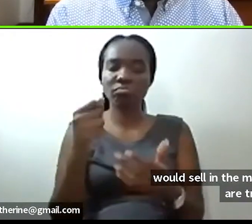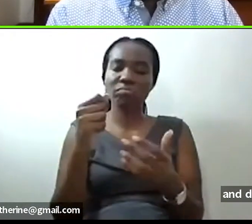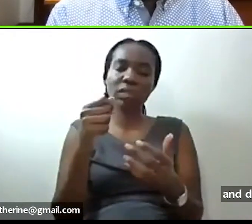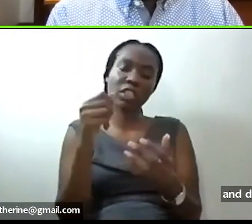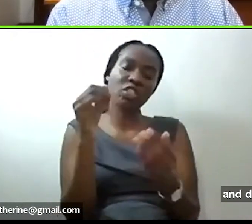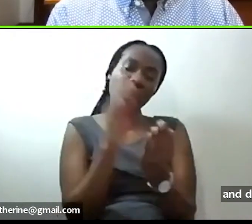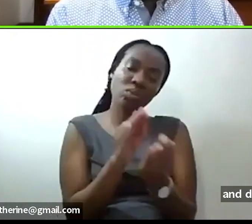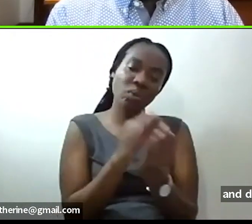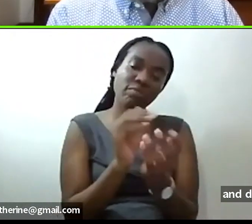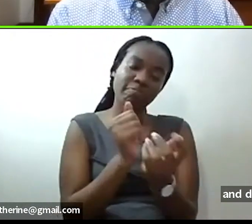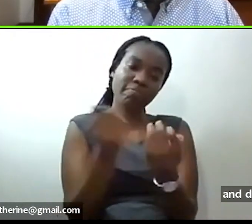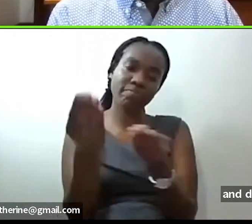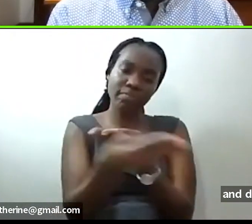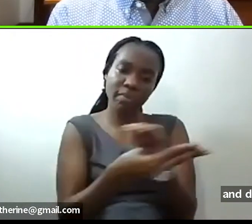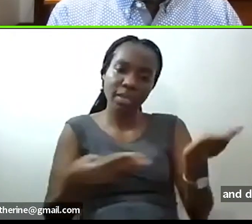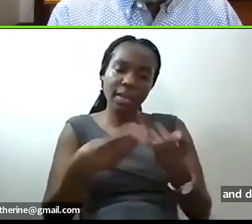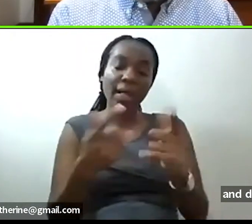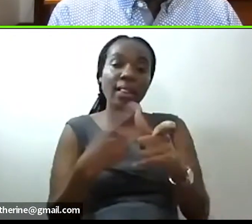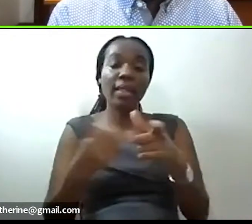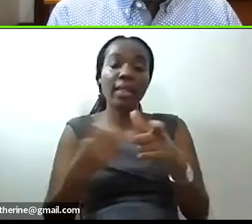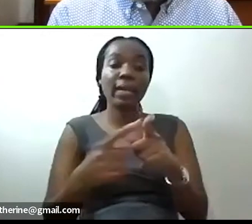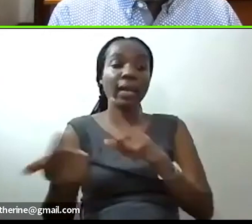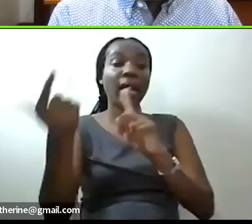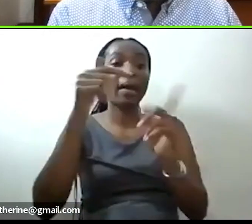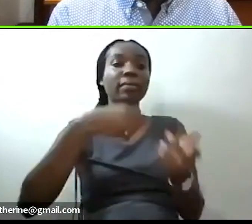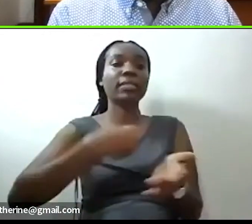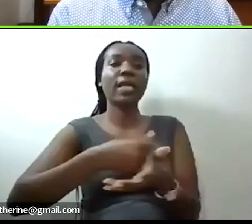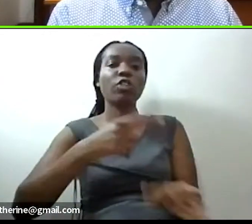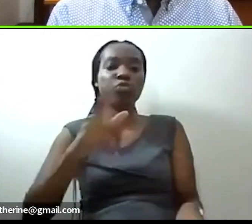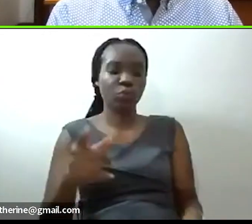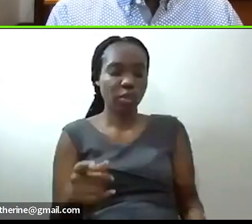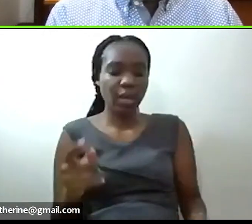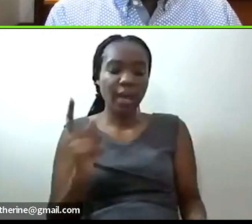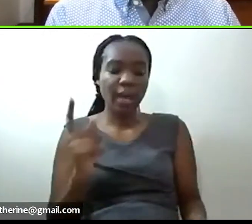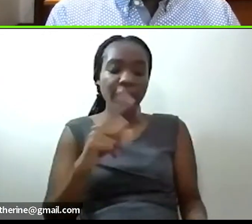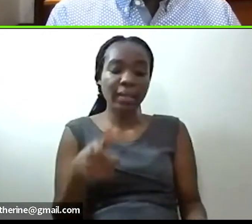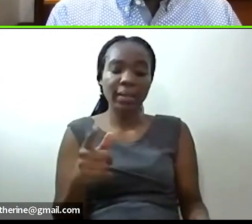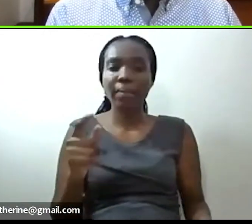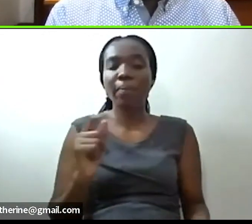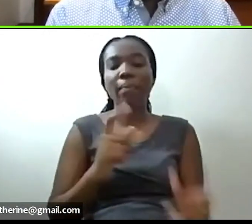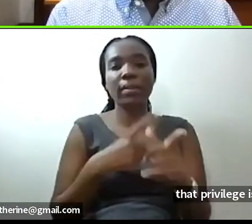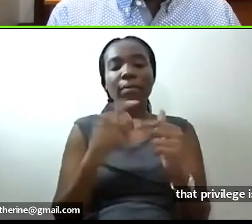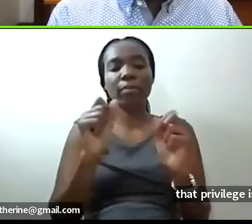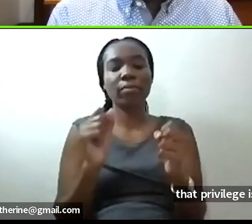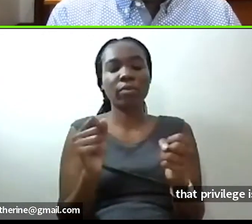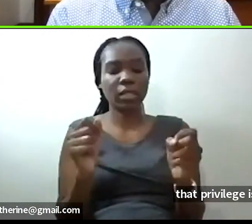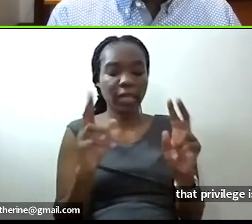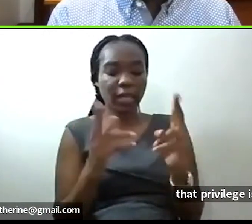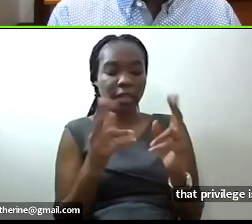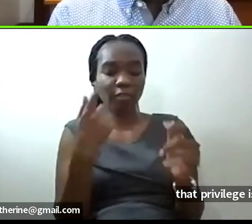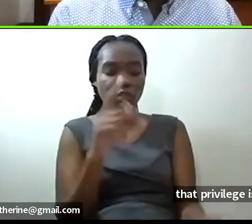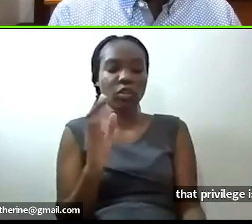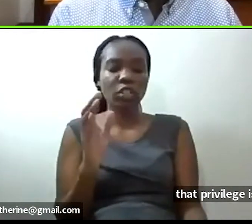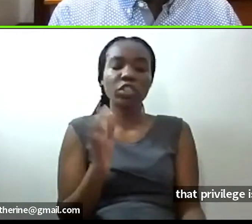is only reserved for the shareholders. And then another benefit of a shareholder is